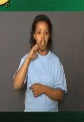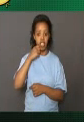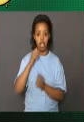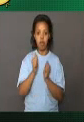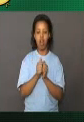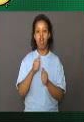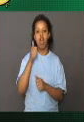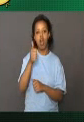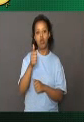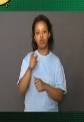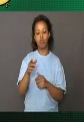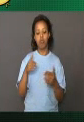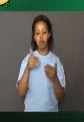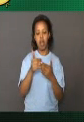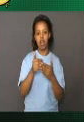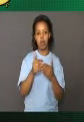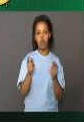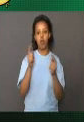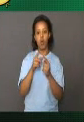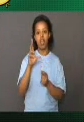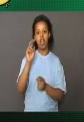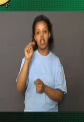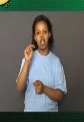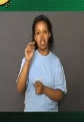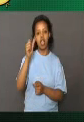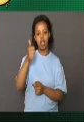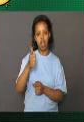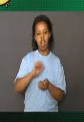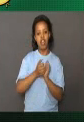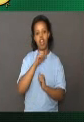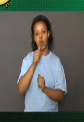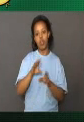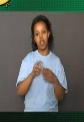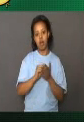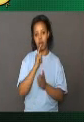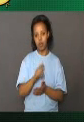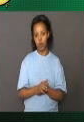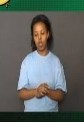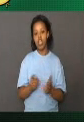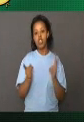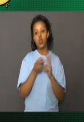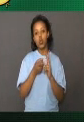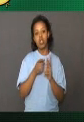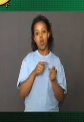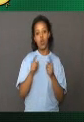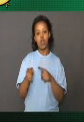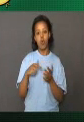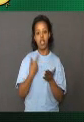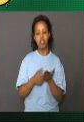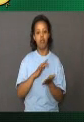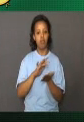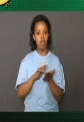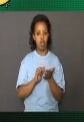converting RNA into DNA. The third type of antiretroviral